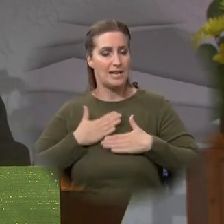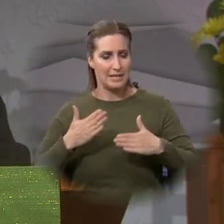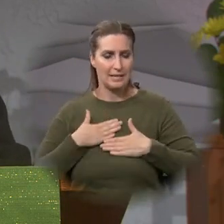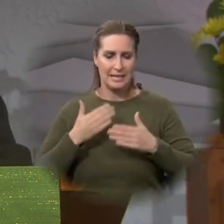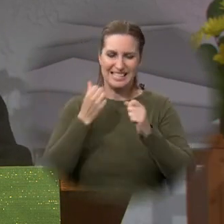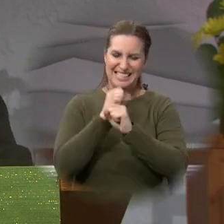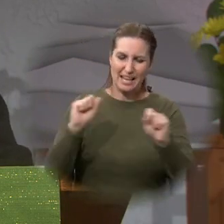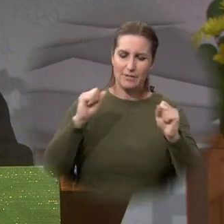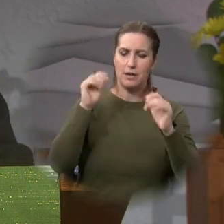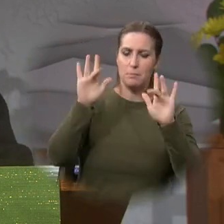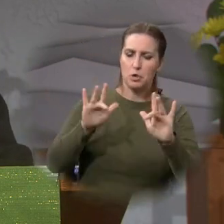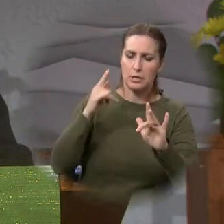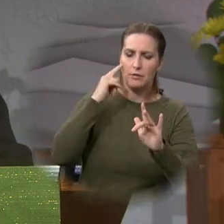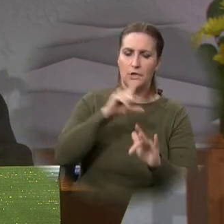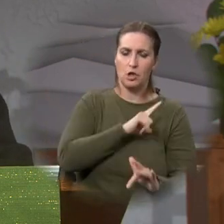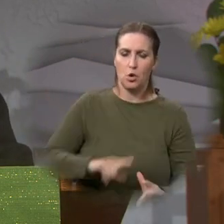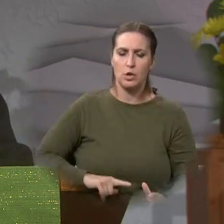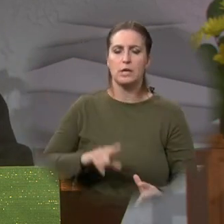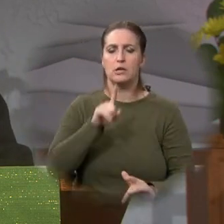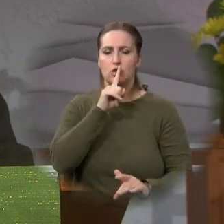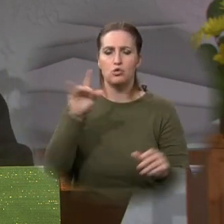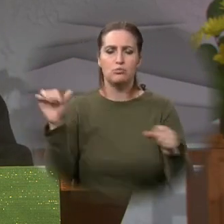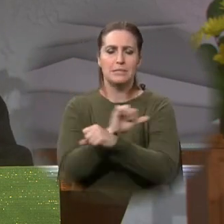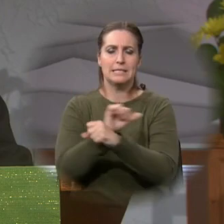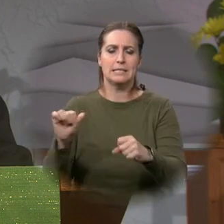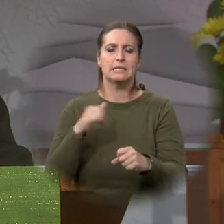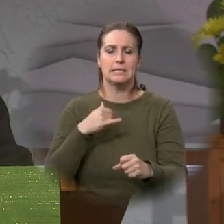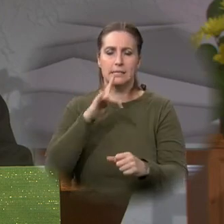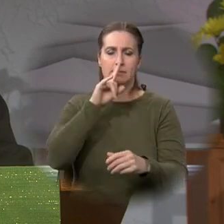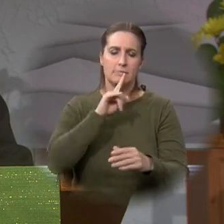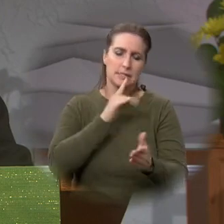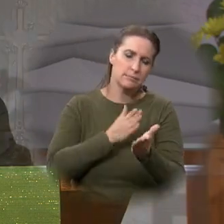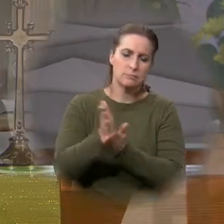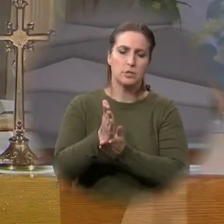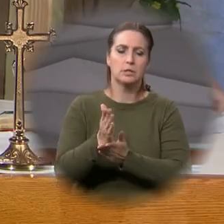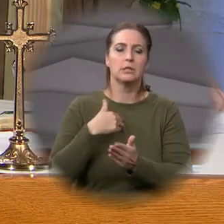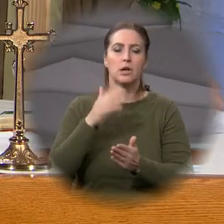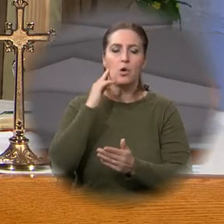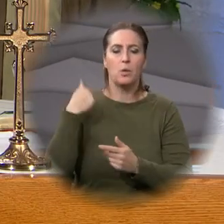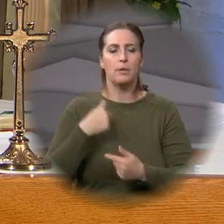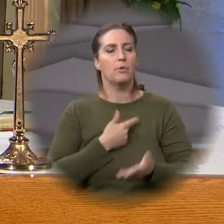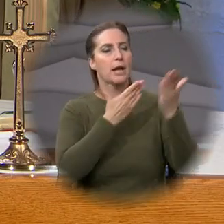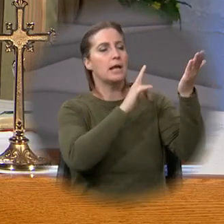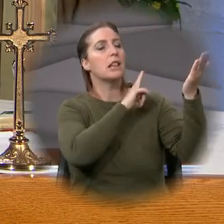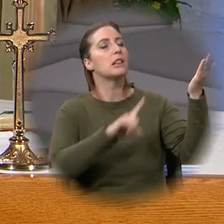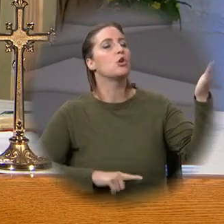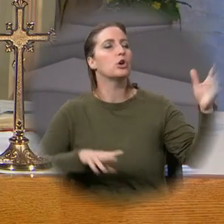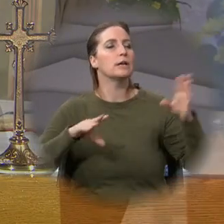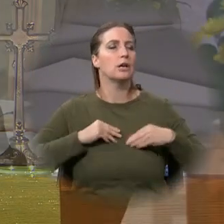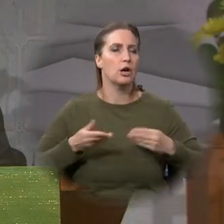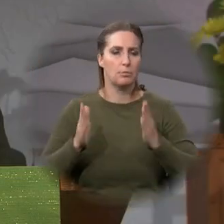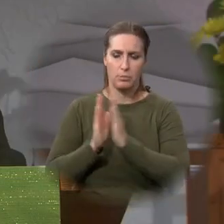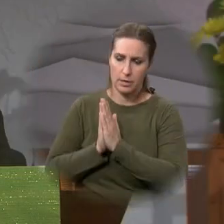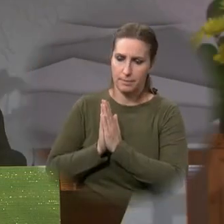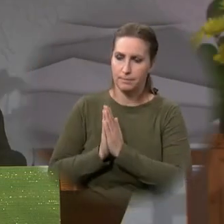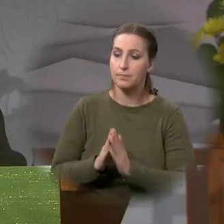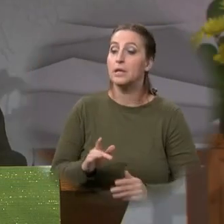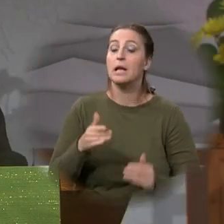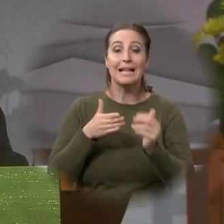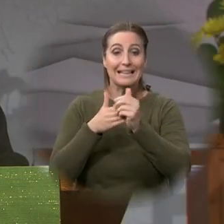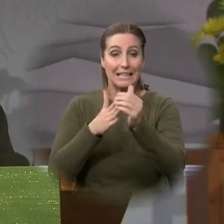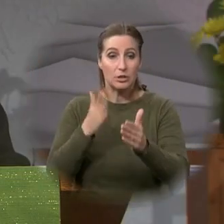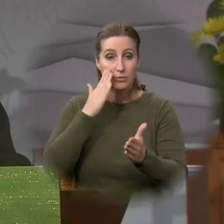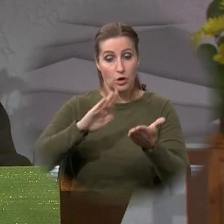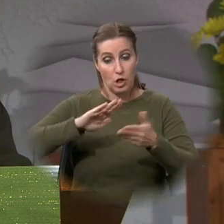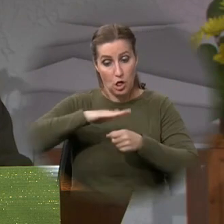saving mercy of the Lord, and with true fidelity, we pray to the Lord. Lord, hear our prayer. That leaders of